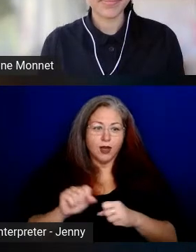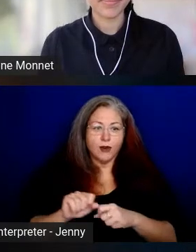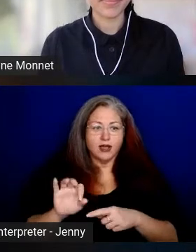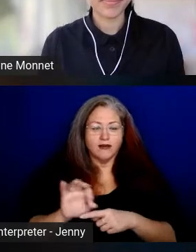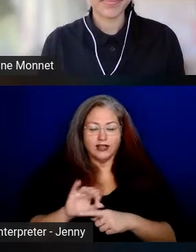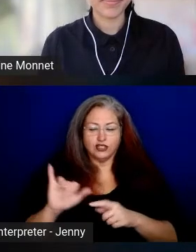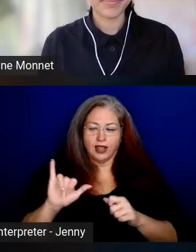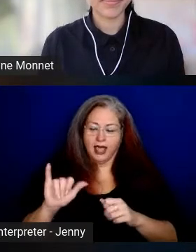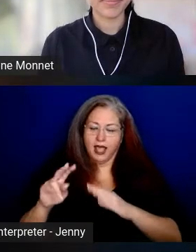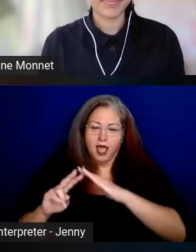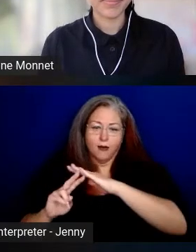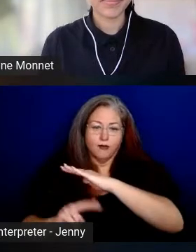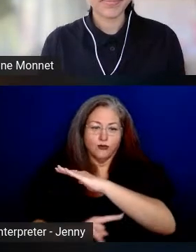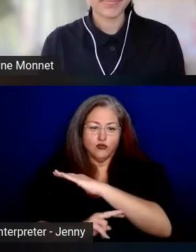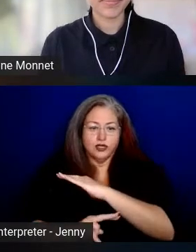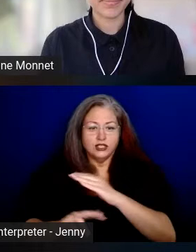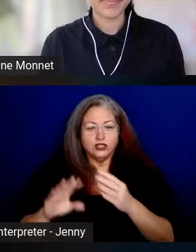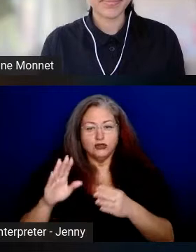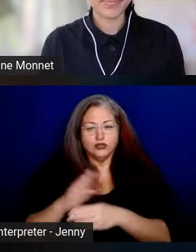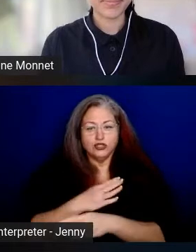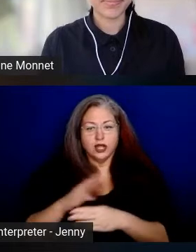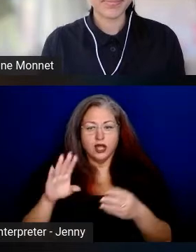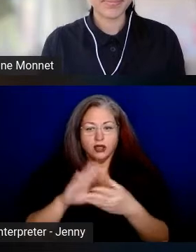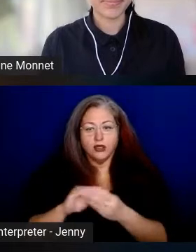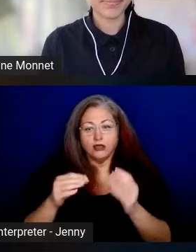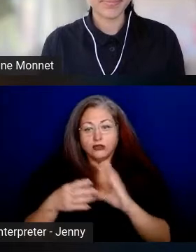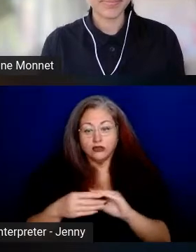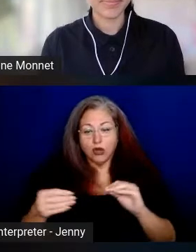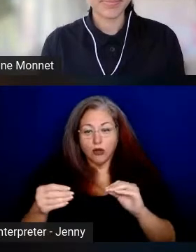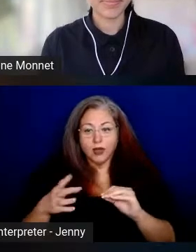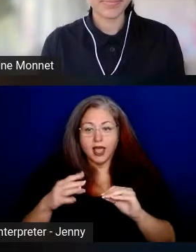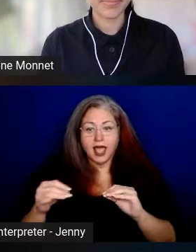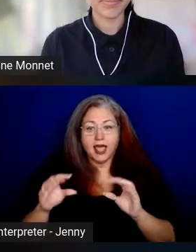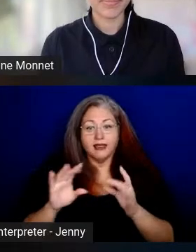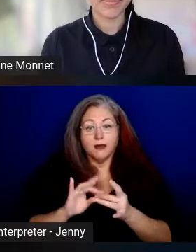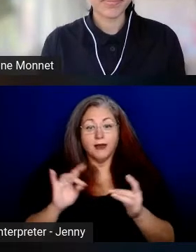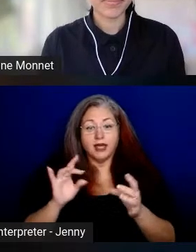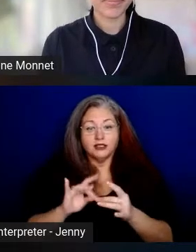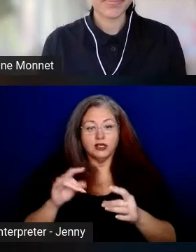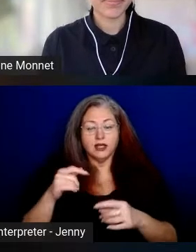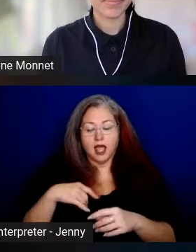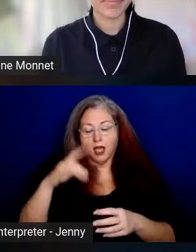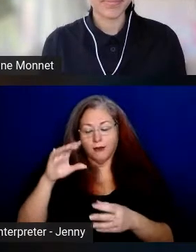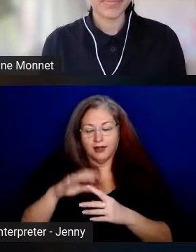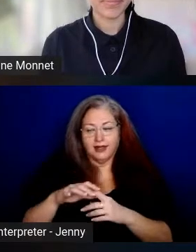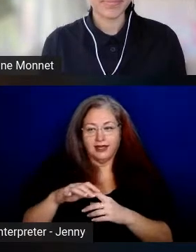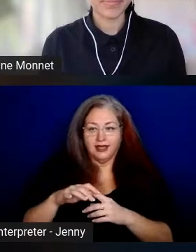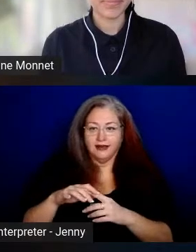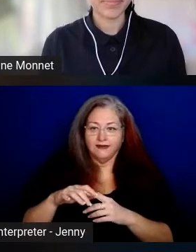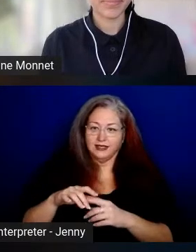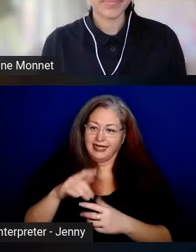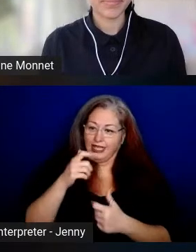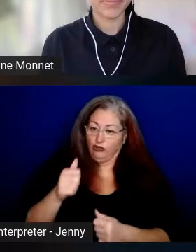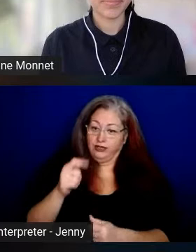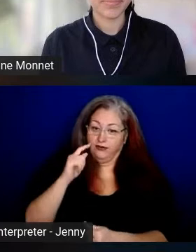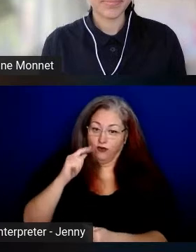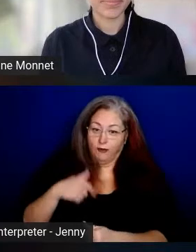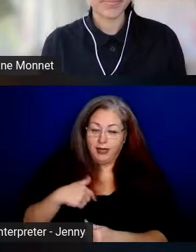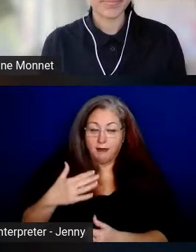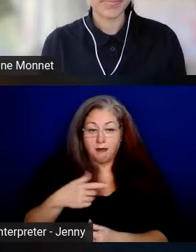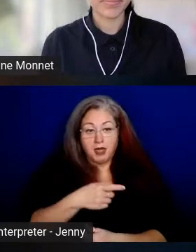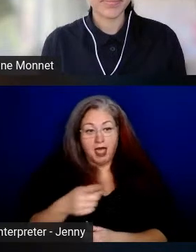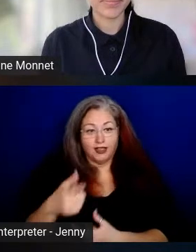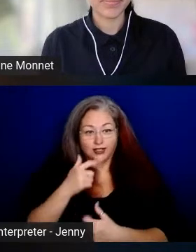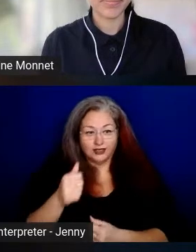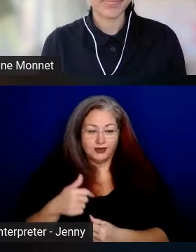to share the stories and messages that I consider interesting for me and for other people. And I'm